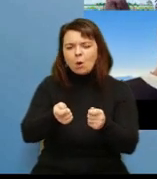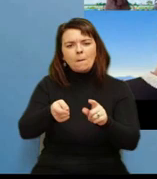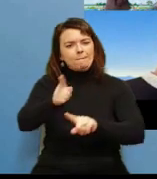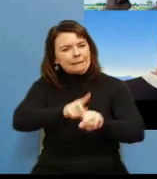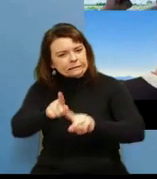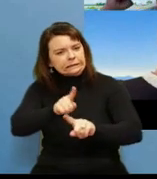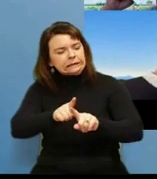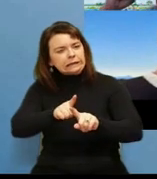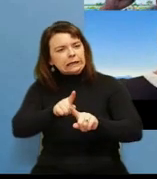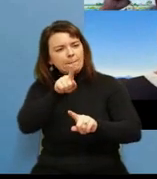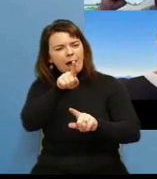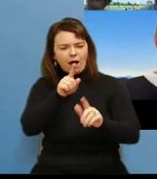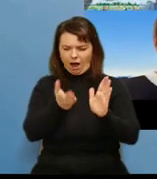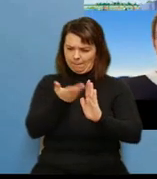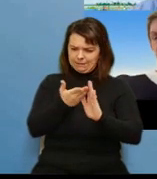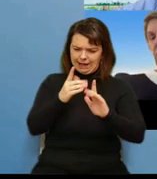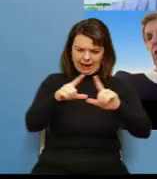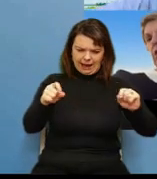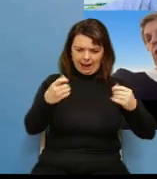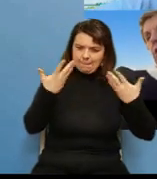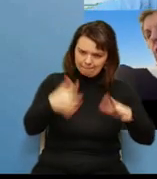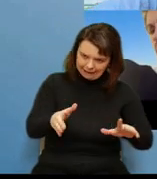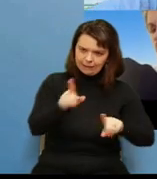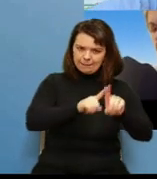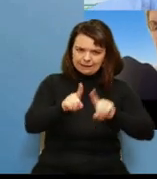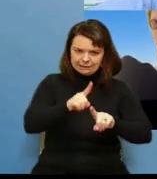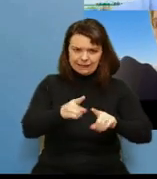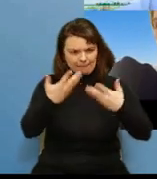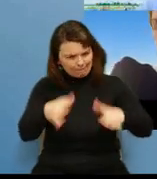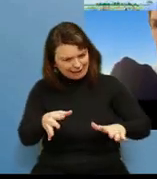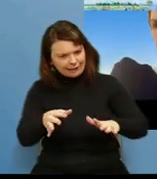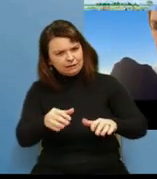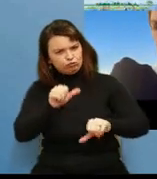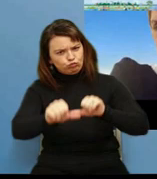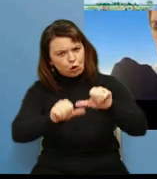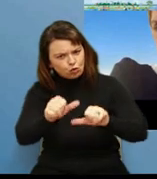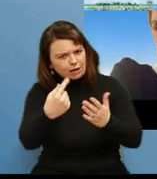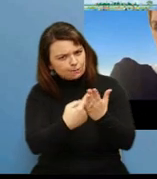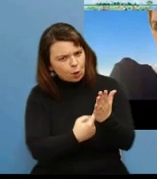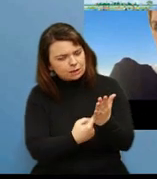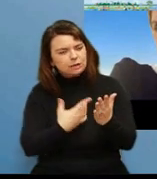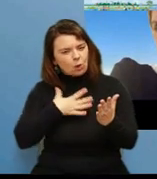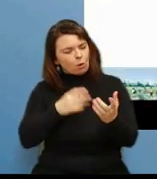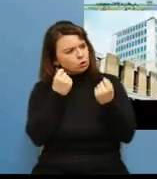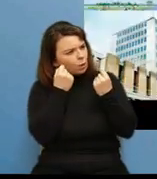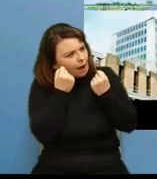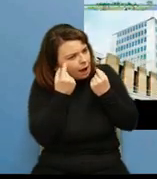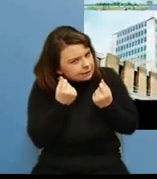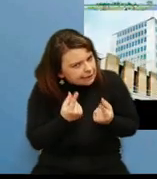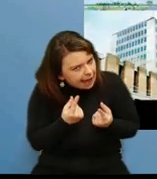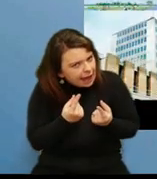meetings, but then the update seemed to be that we have had meetings. We've made some progress with the policy. So we're just wanting to understand, I